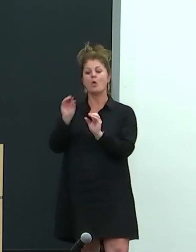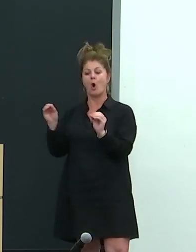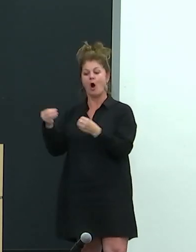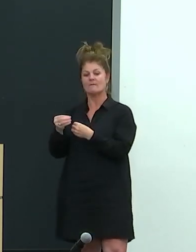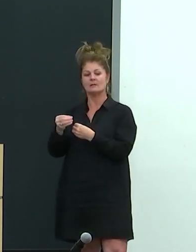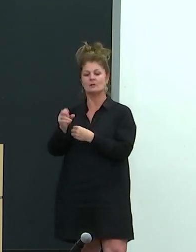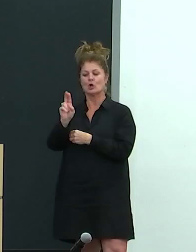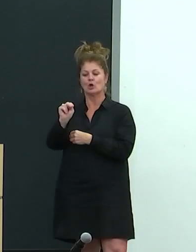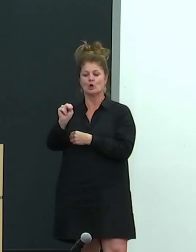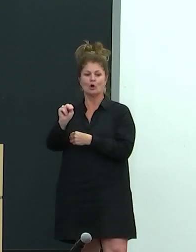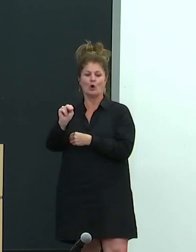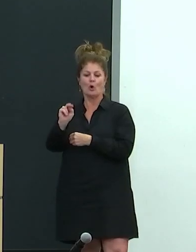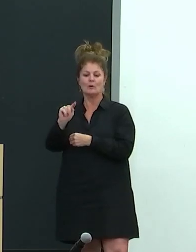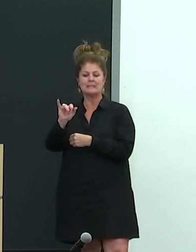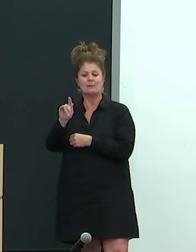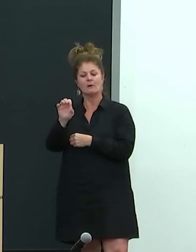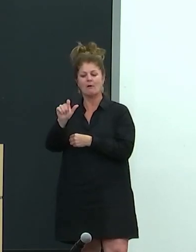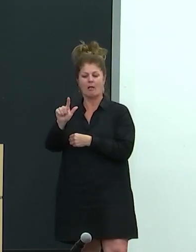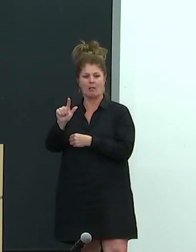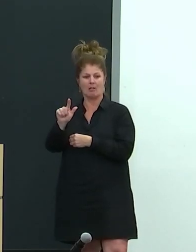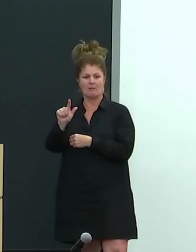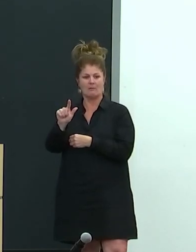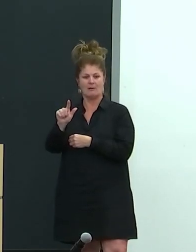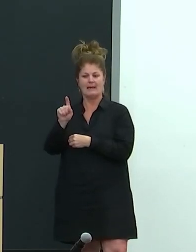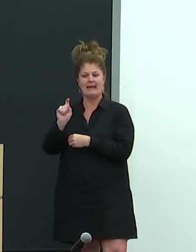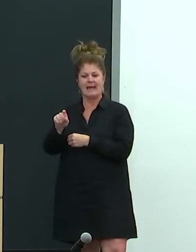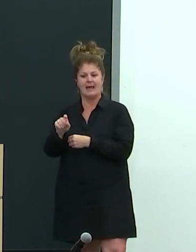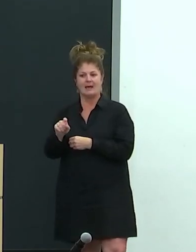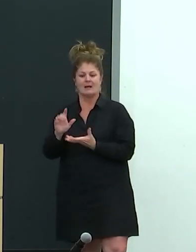different than the minority one